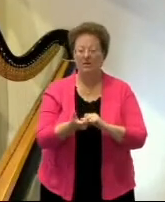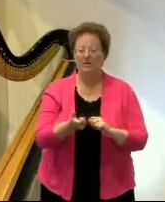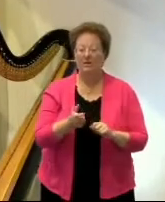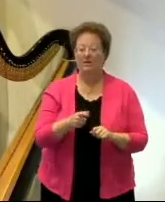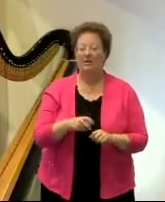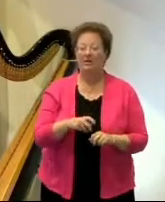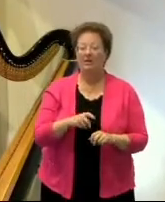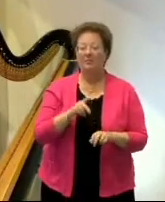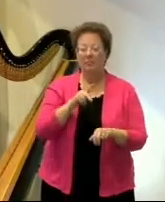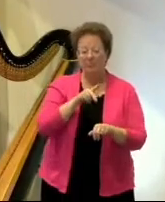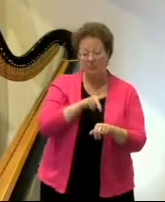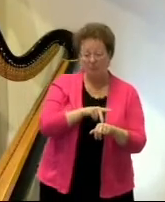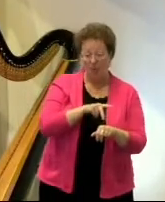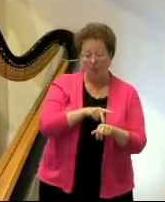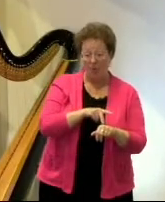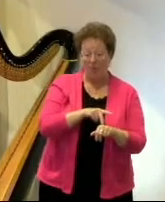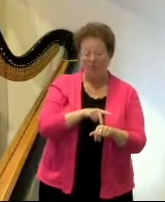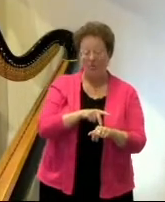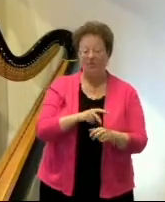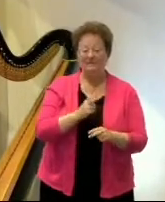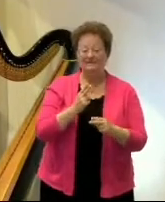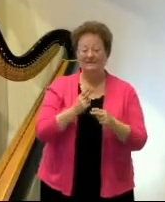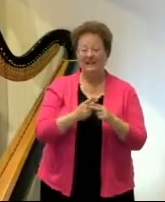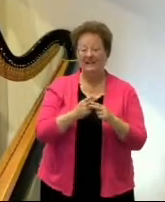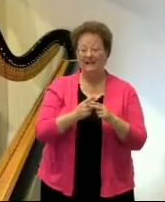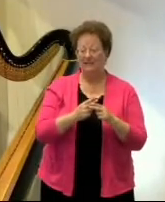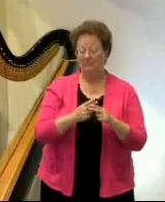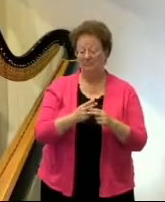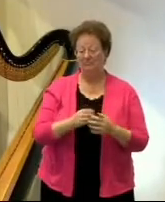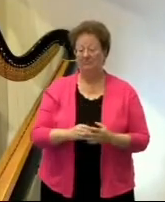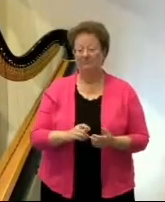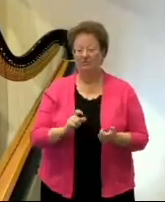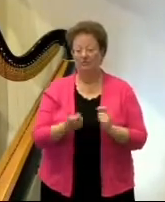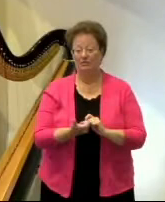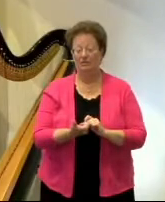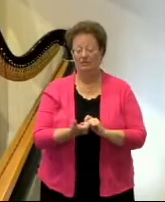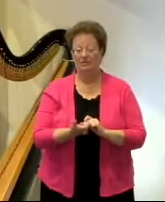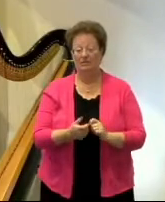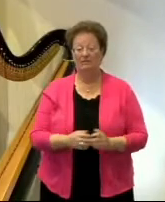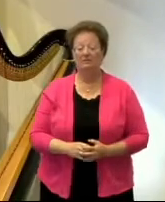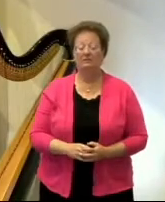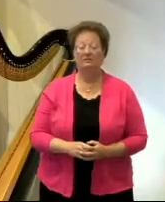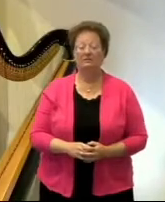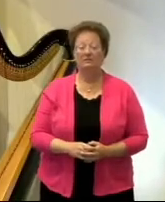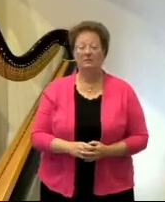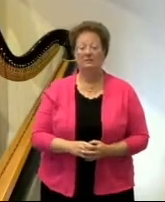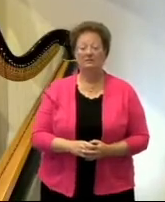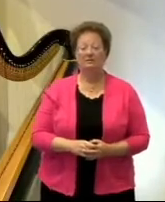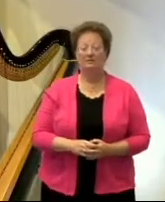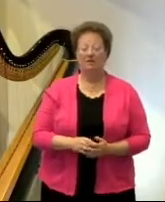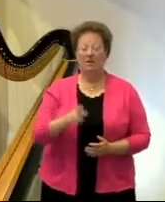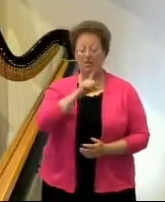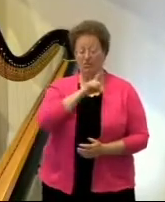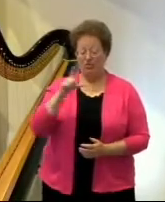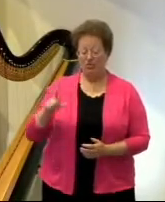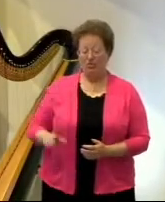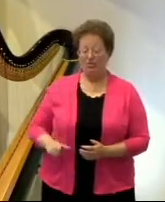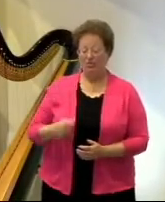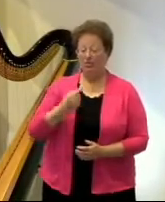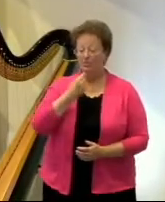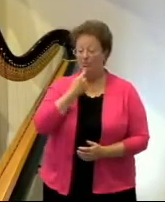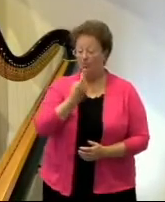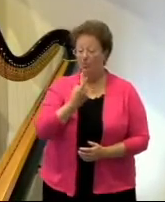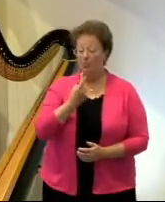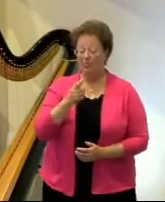way. Paul then became our Lord's chosen instrument. In verse 15, we read, "But the Lord said to Ananias,